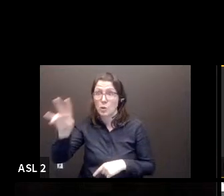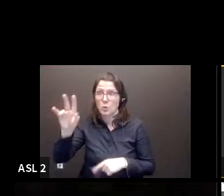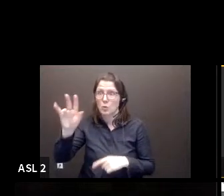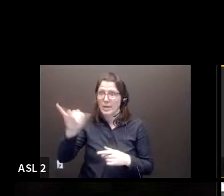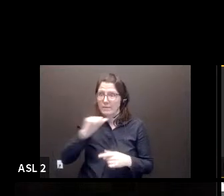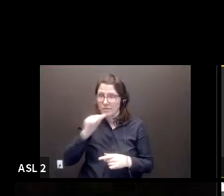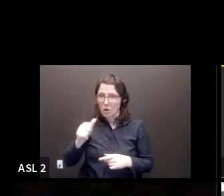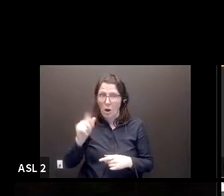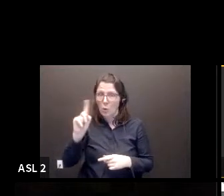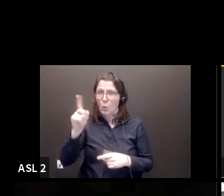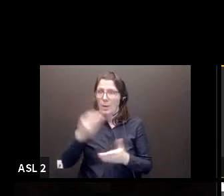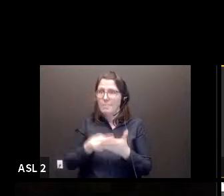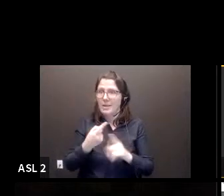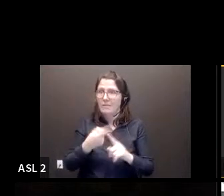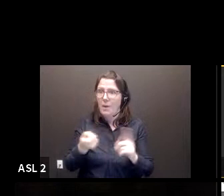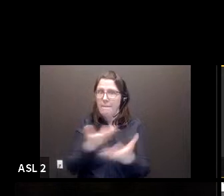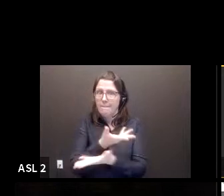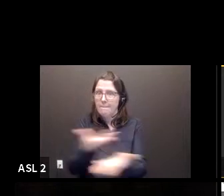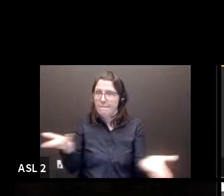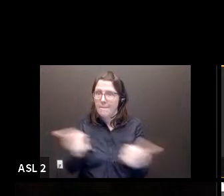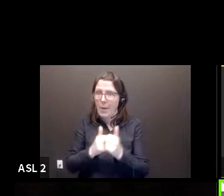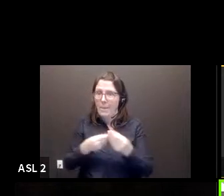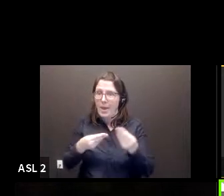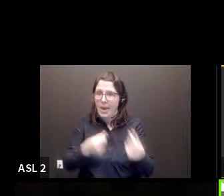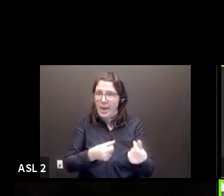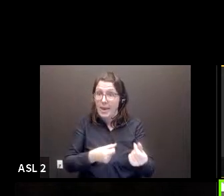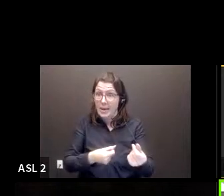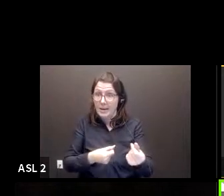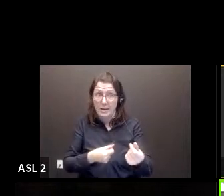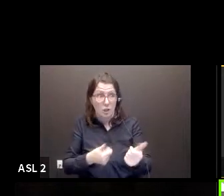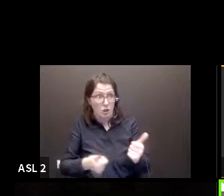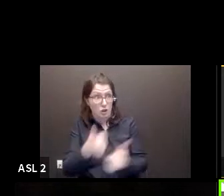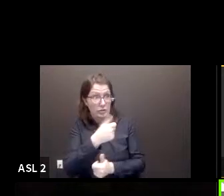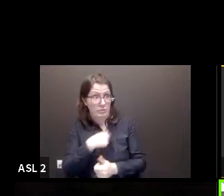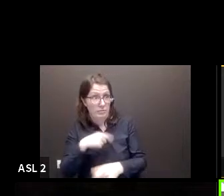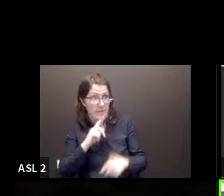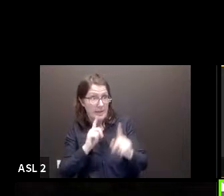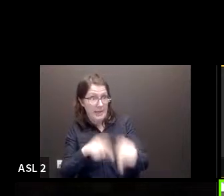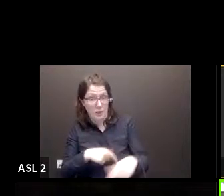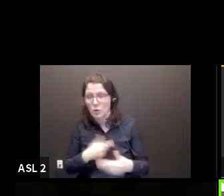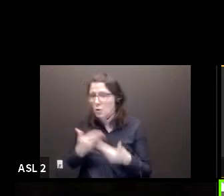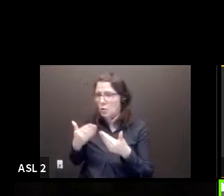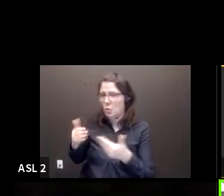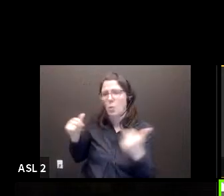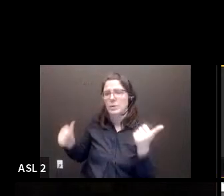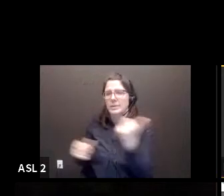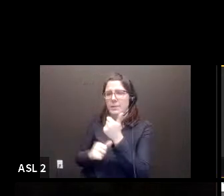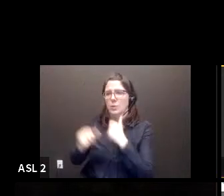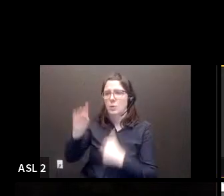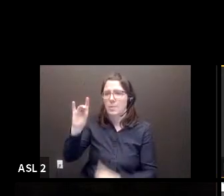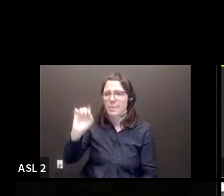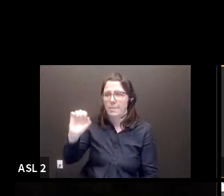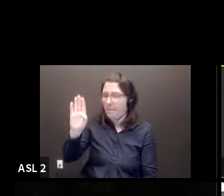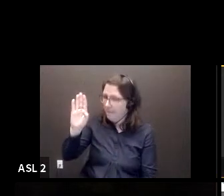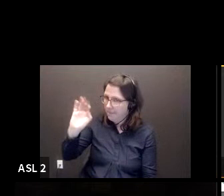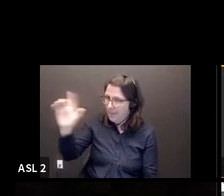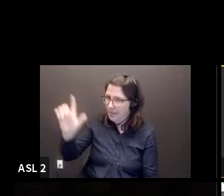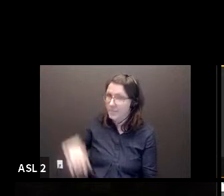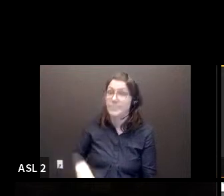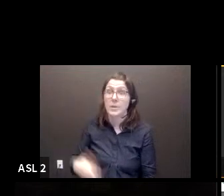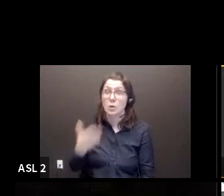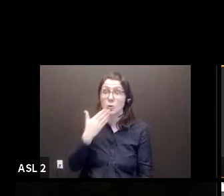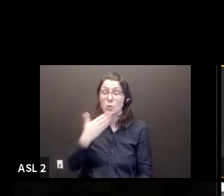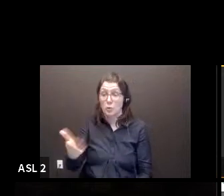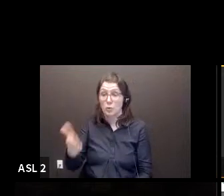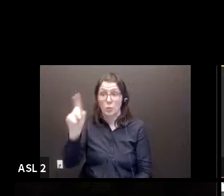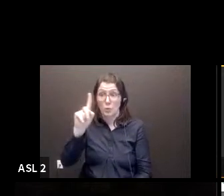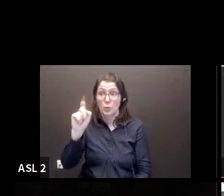so uh chief do you want me to start with that yeah please go ahead okay uh for sure so um it's a very good question